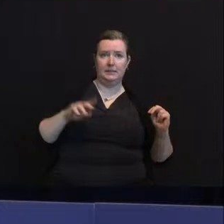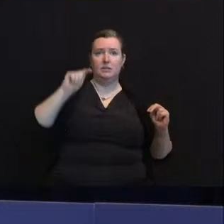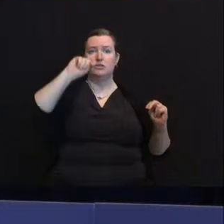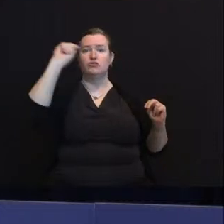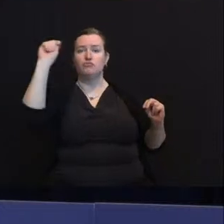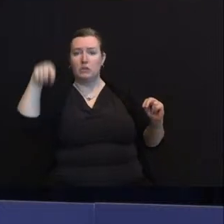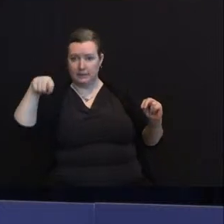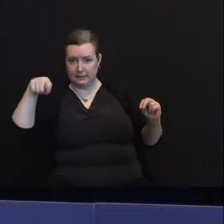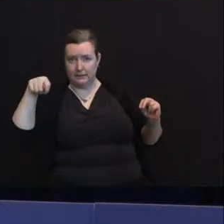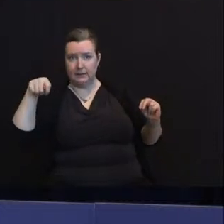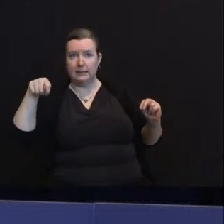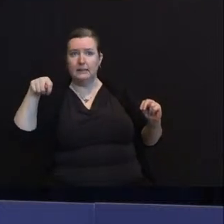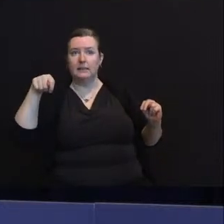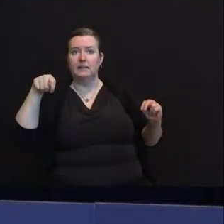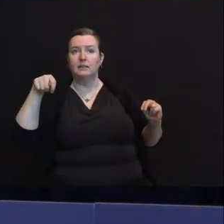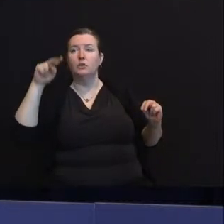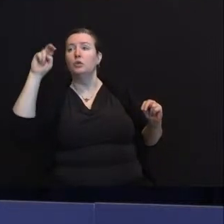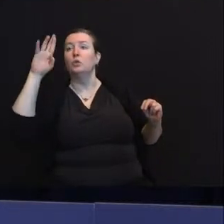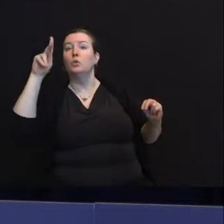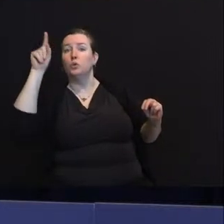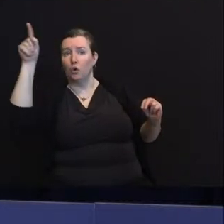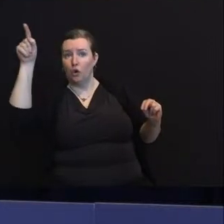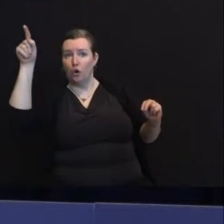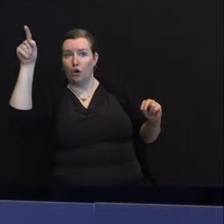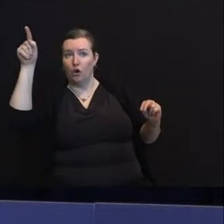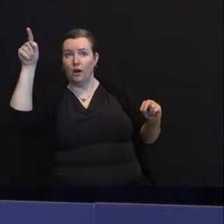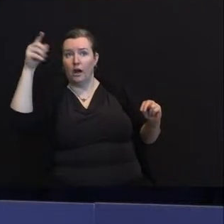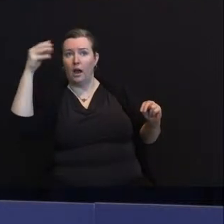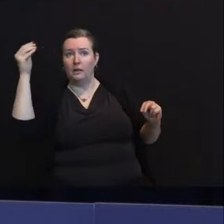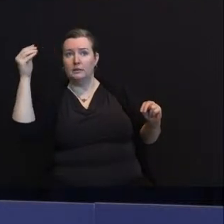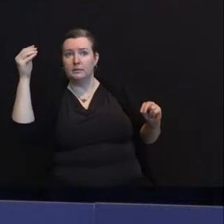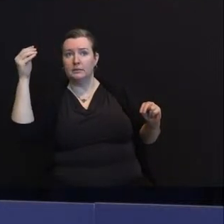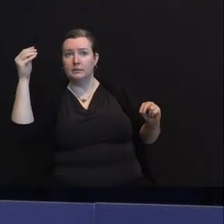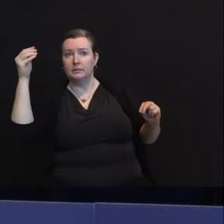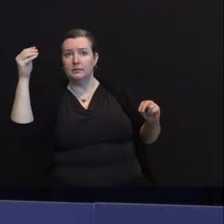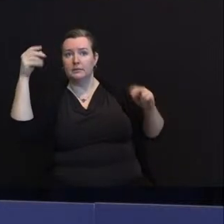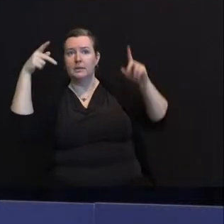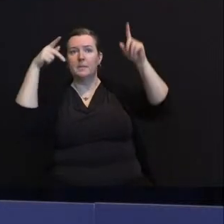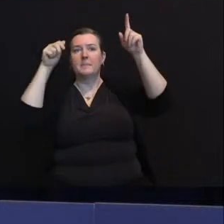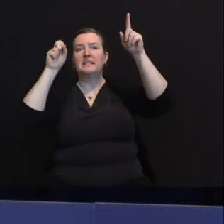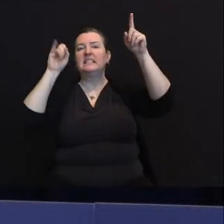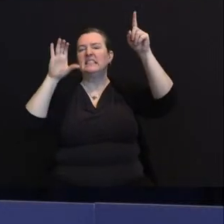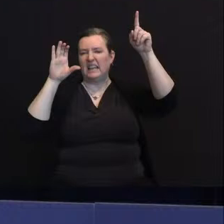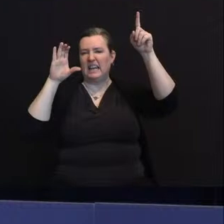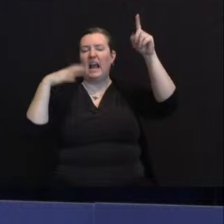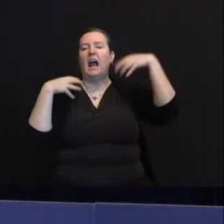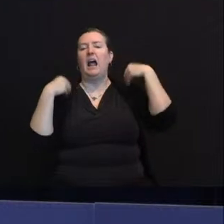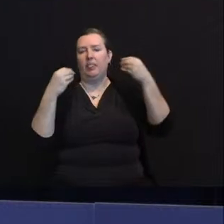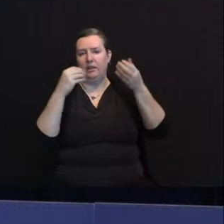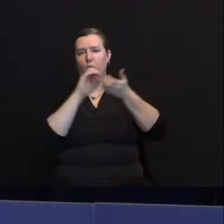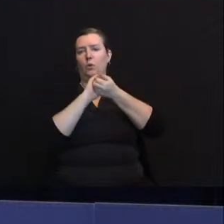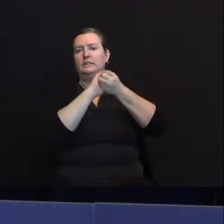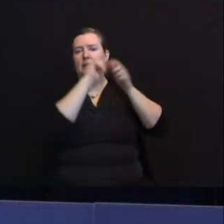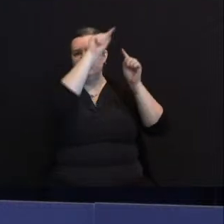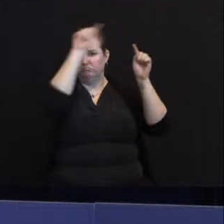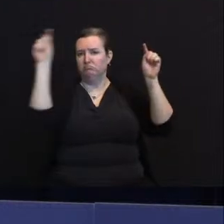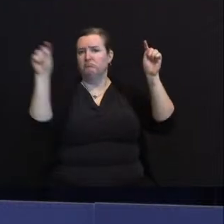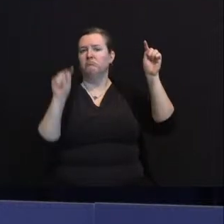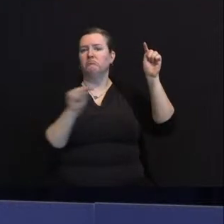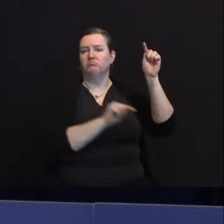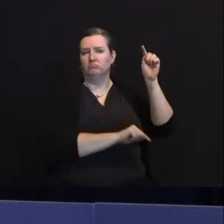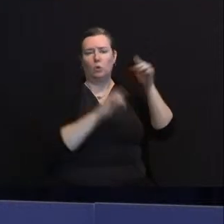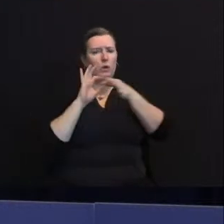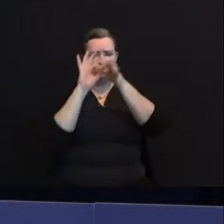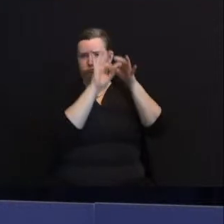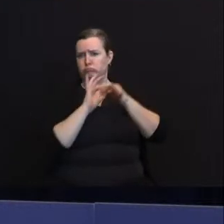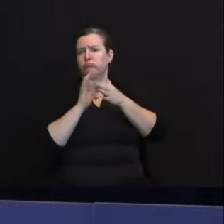Newark Healthcare Coalition, and the Health Coalition of Passaic County. We've collaborated with them to identify and